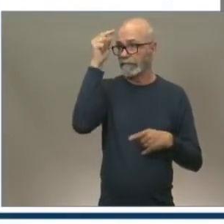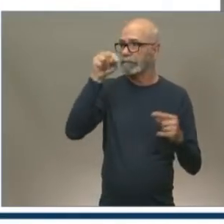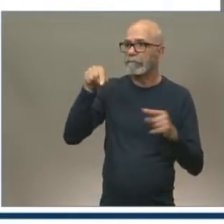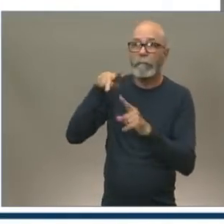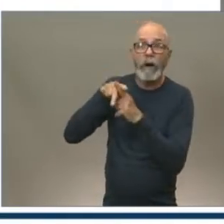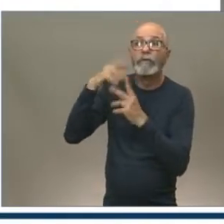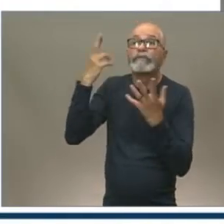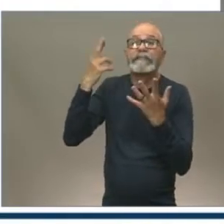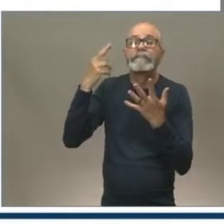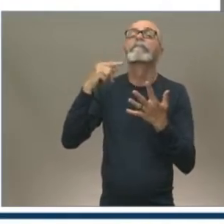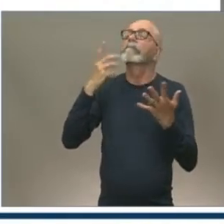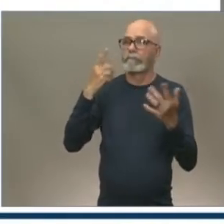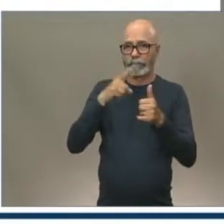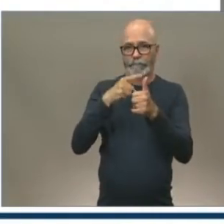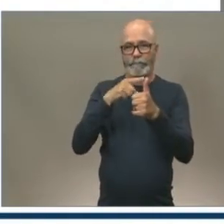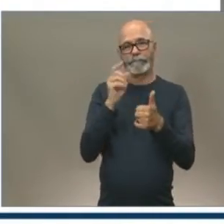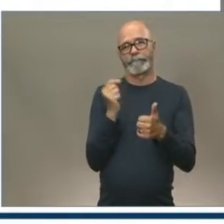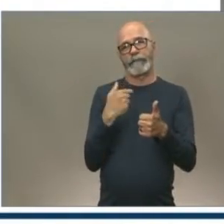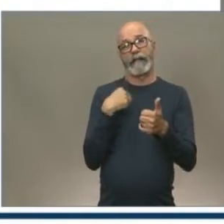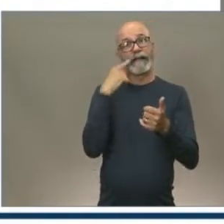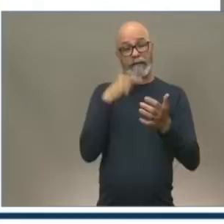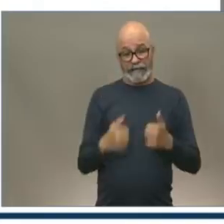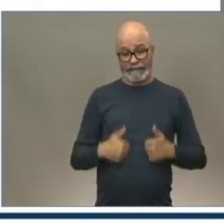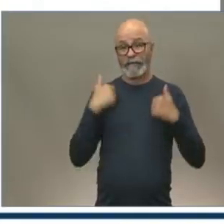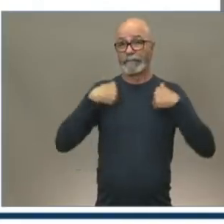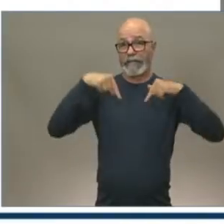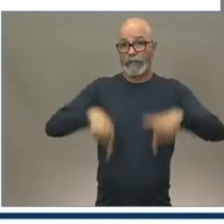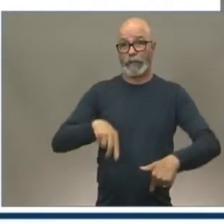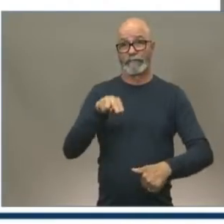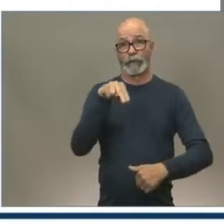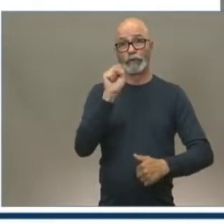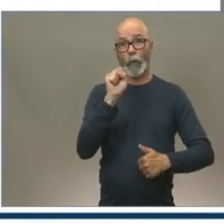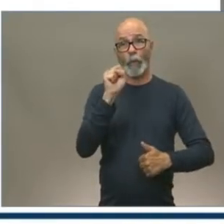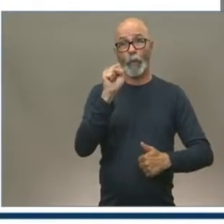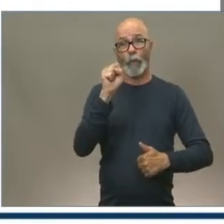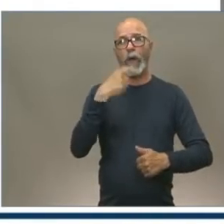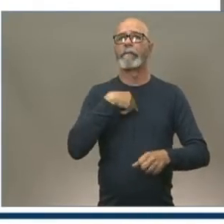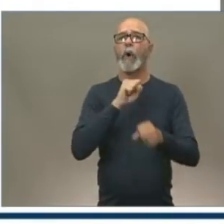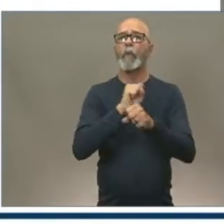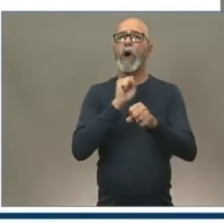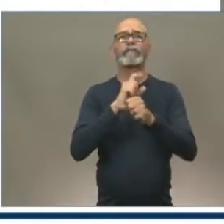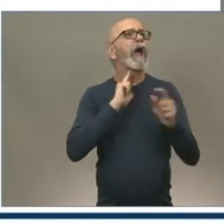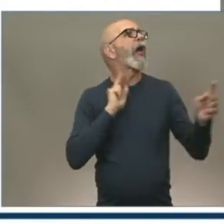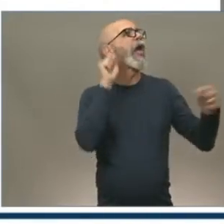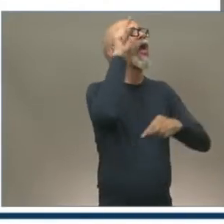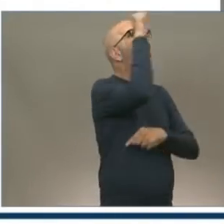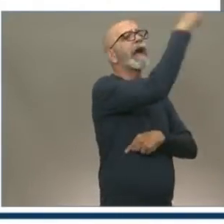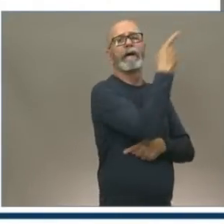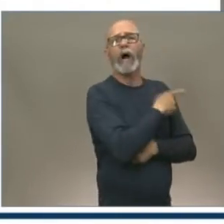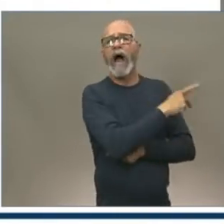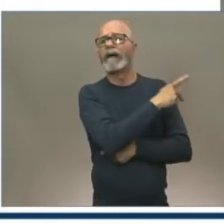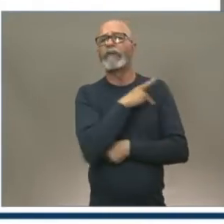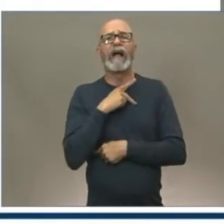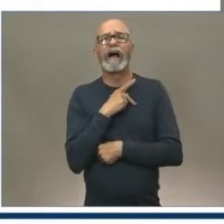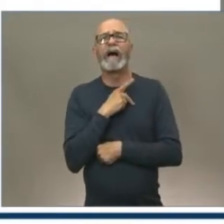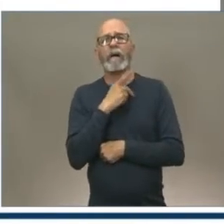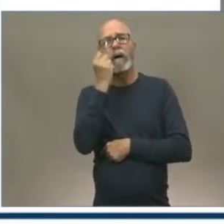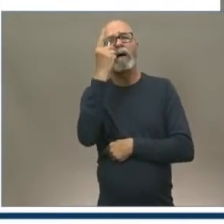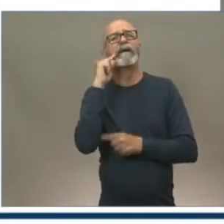if you live in Nova Scotia but your permanent employment is in another province, you can go back and forth, and this includes rotational